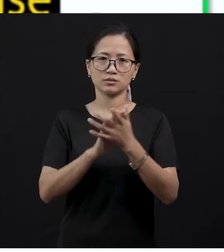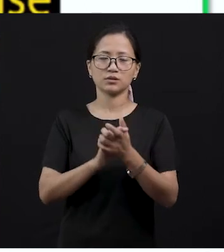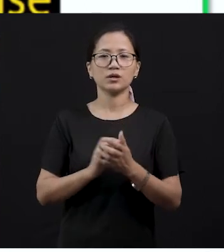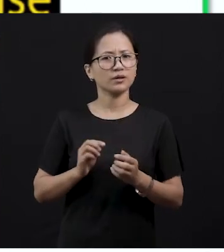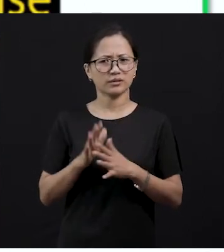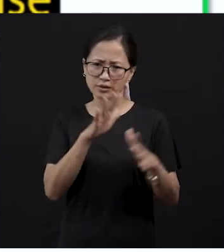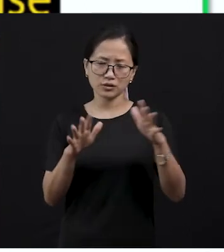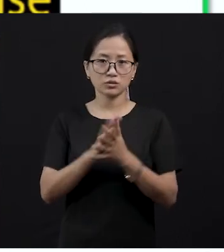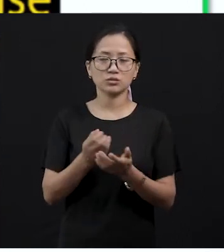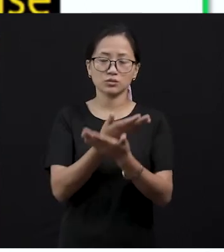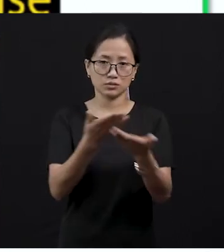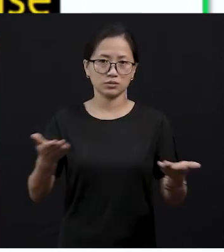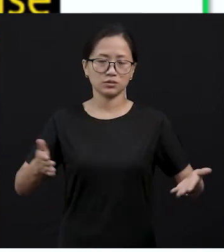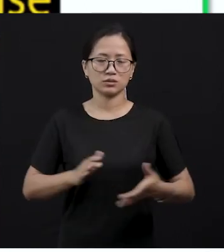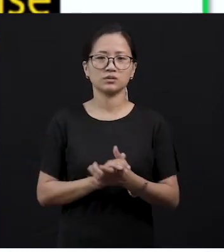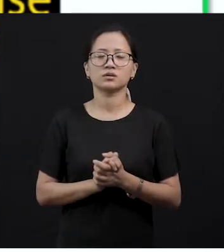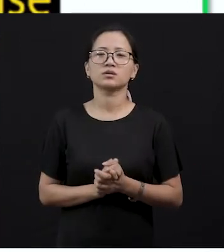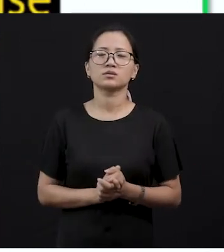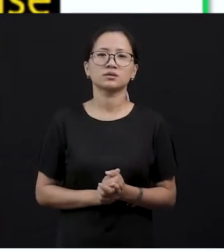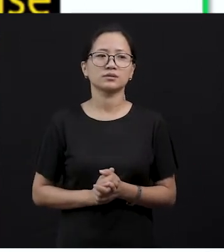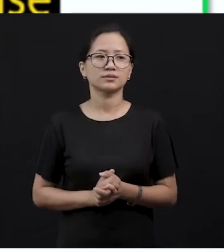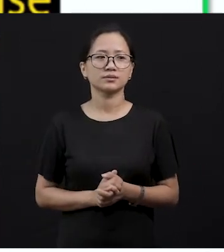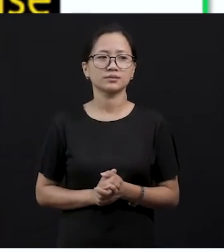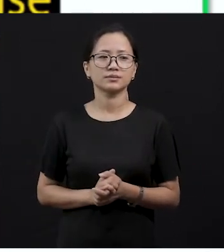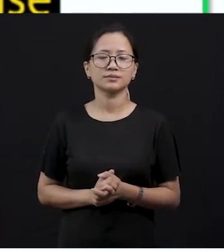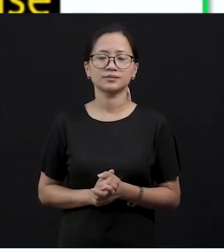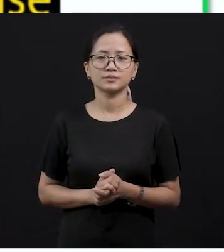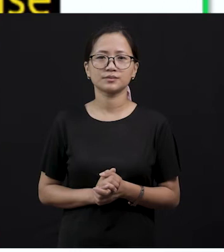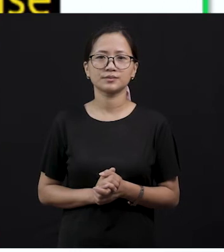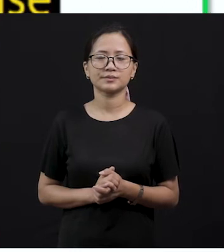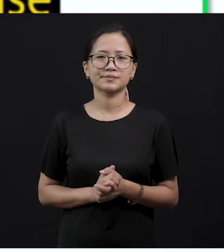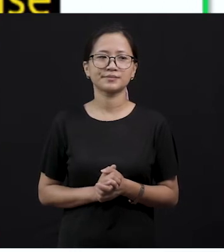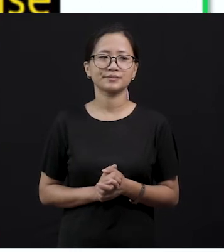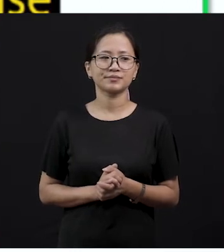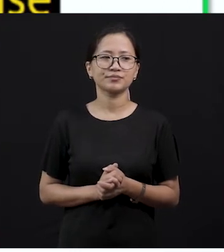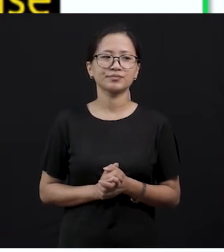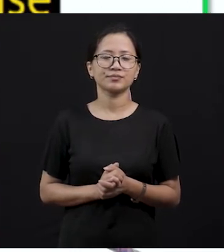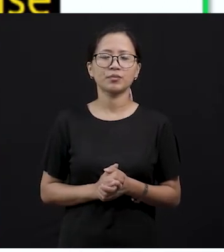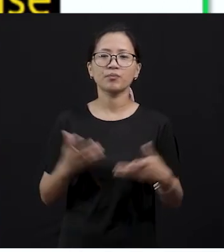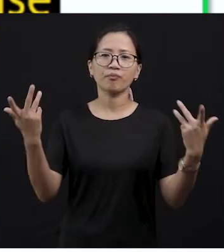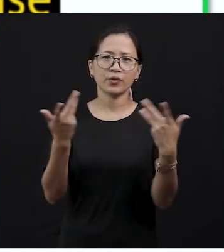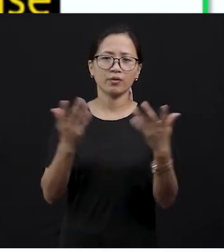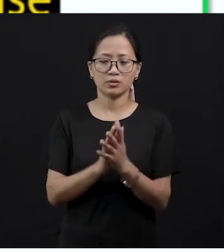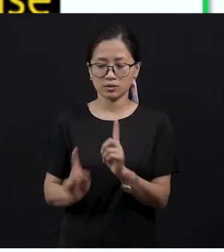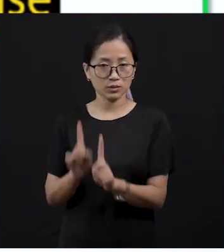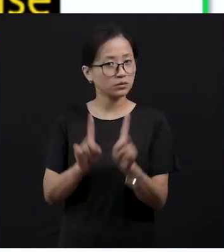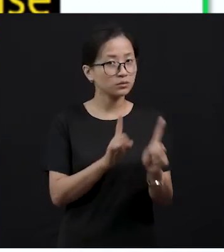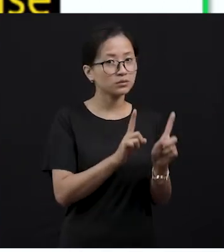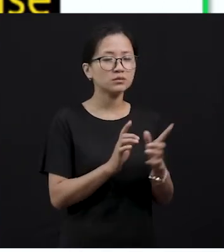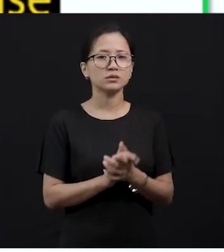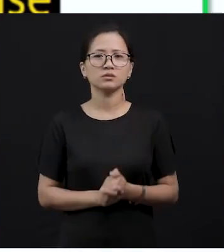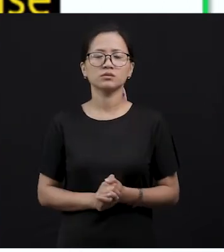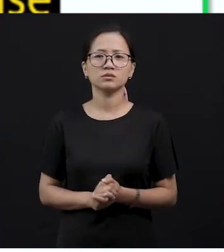also respond to stimulus. All right? Then what about the plants? Do